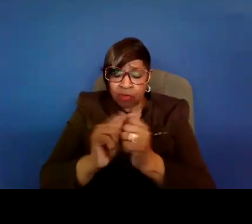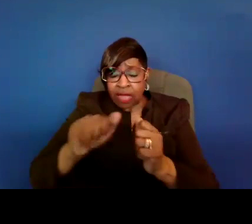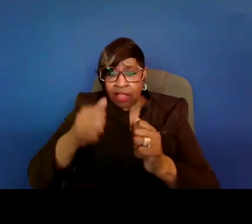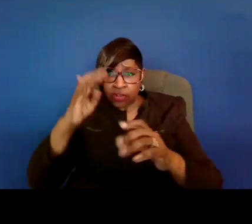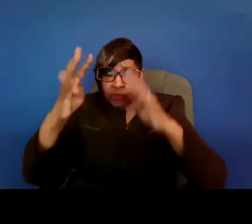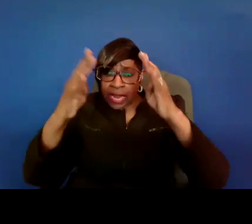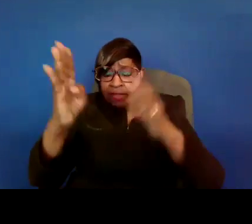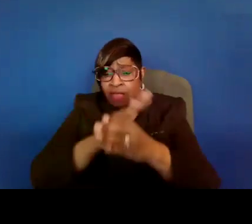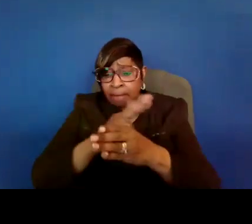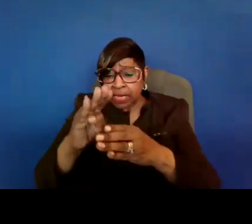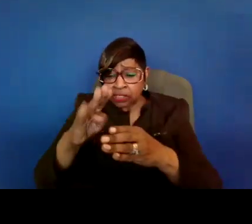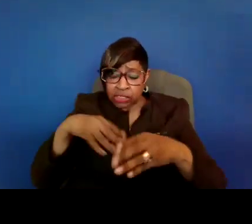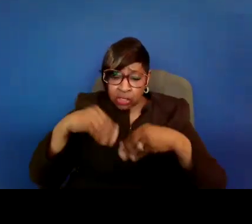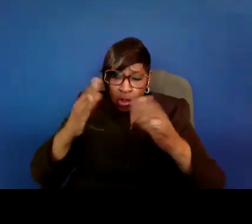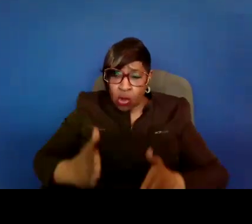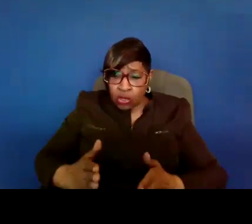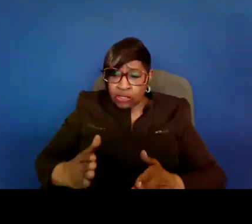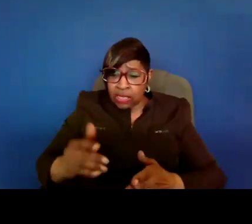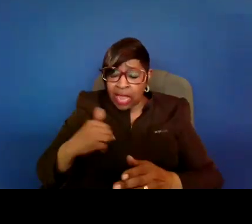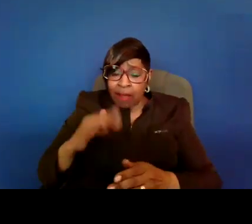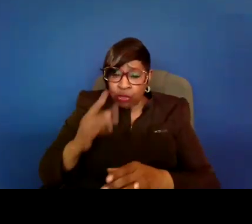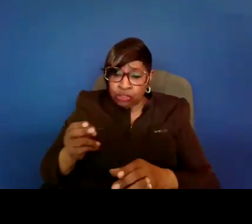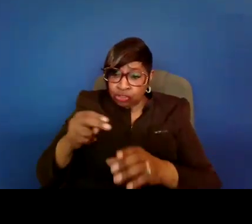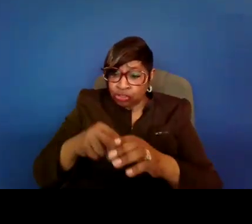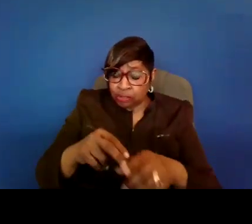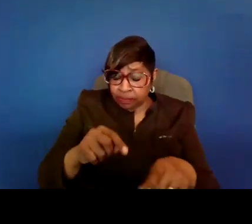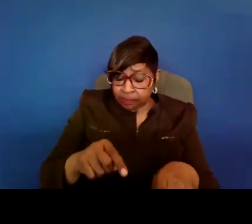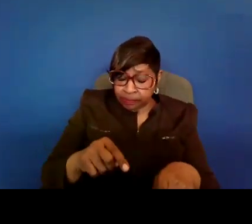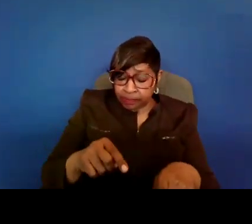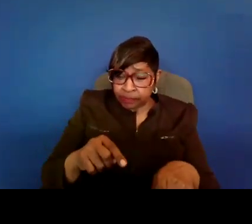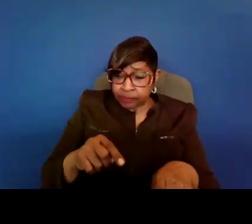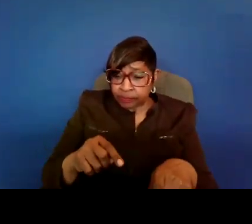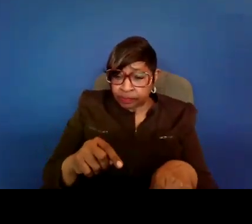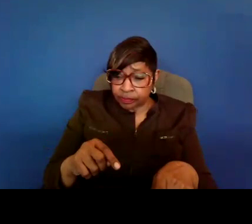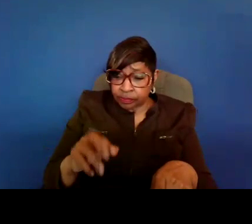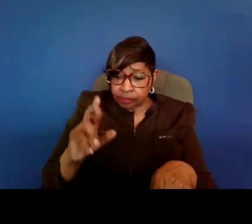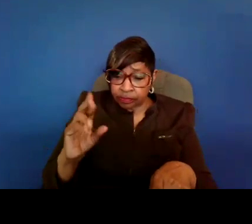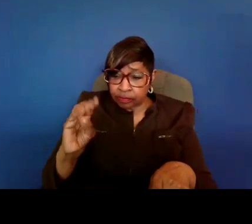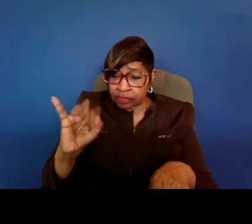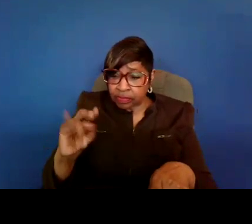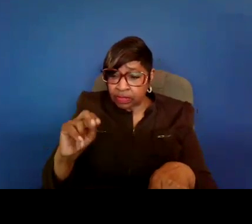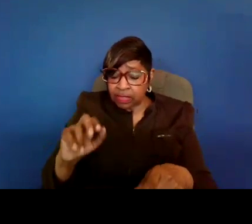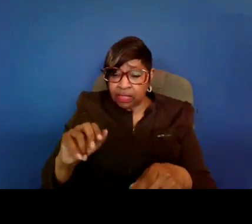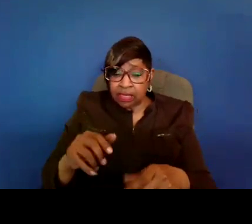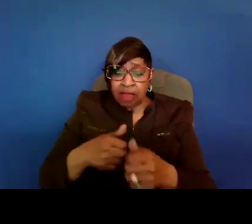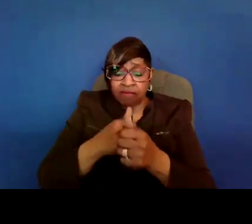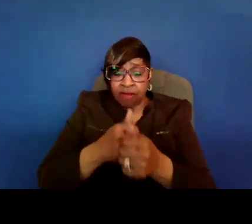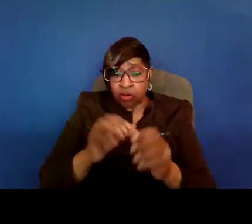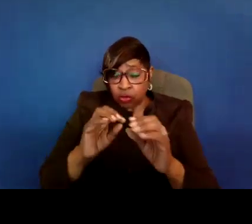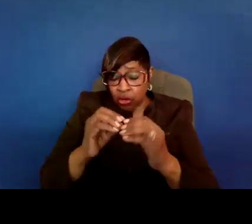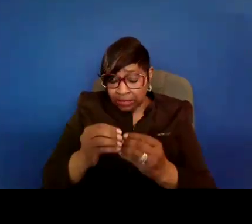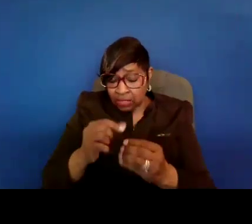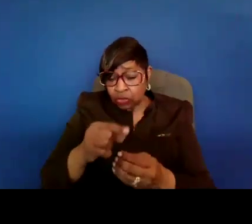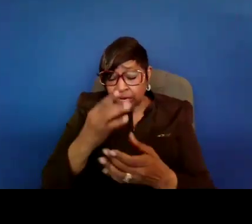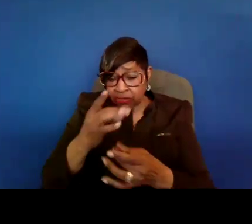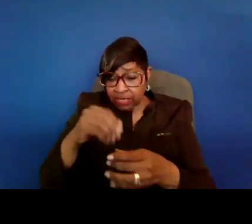I'll just jump in here. following organizations that you're interested in